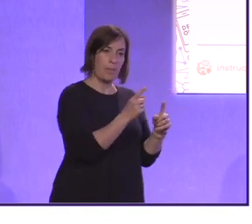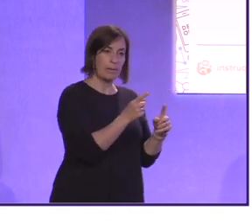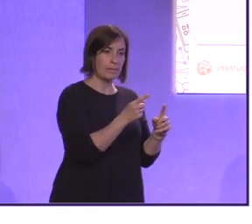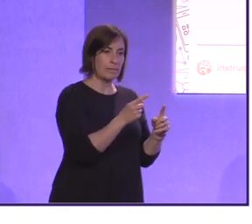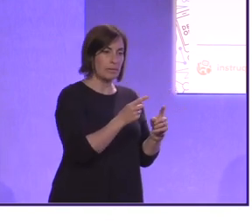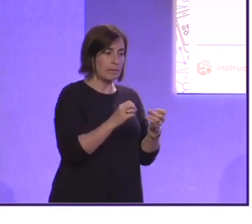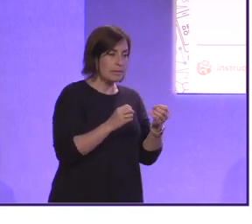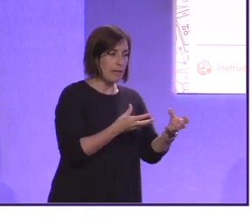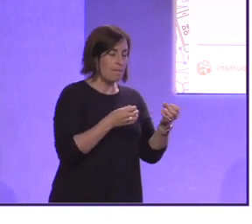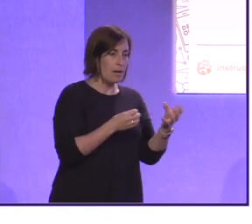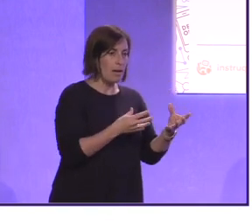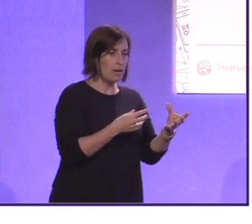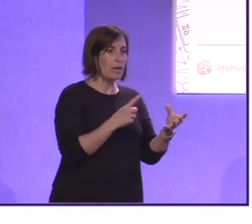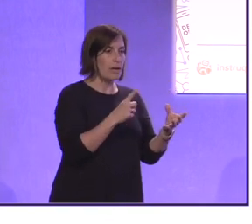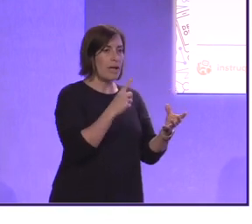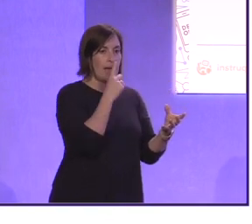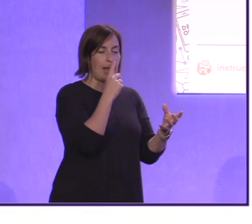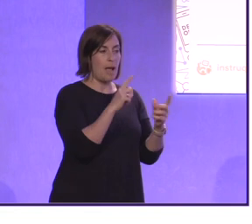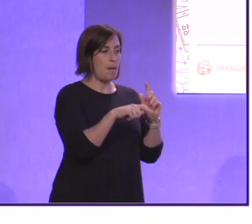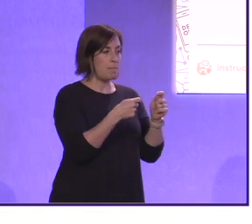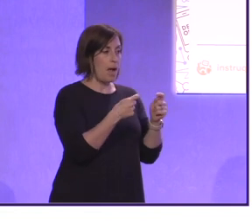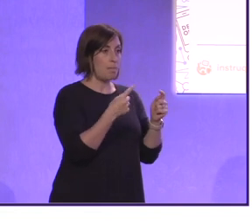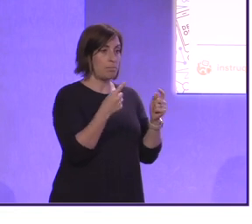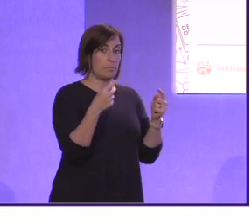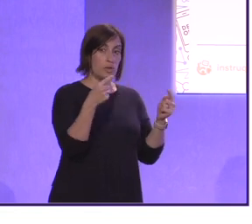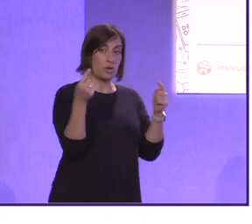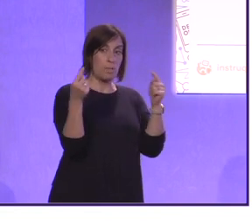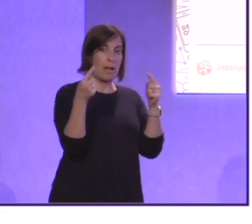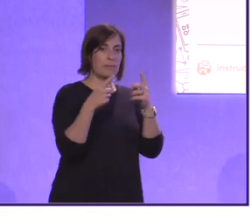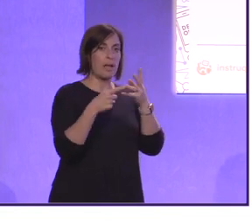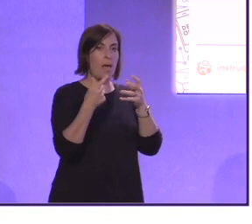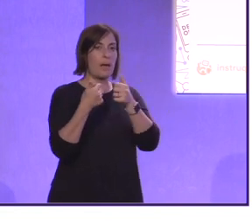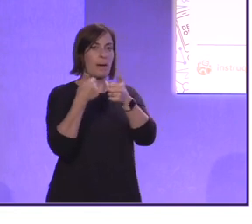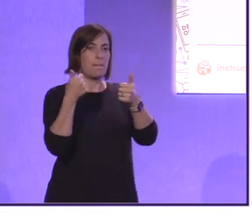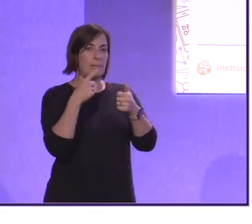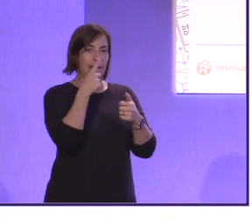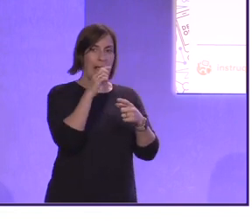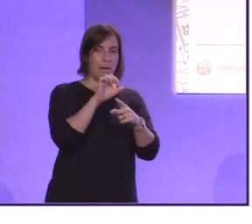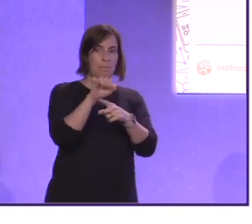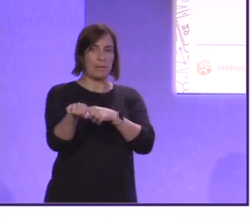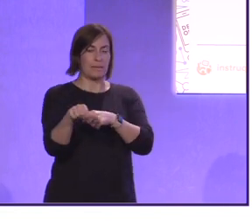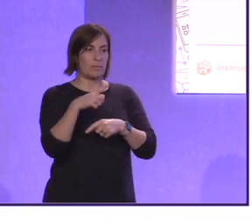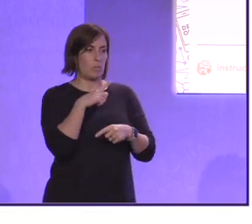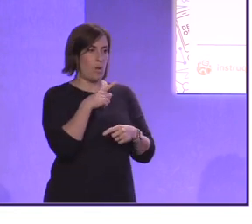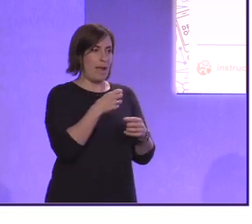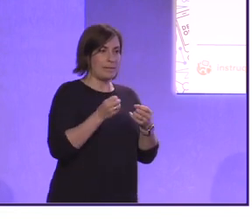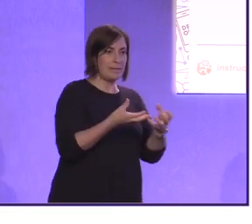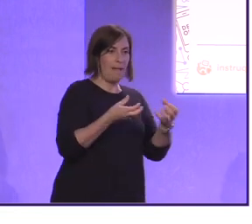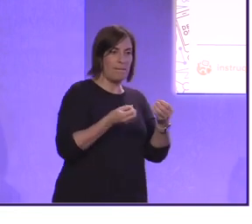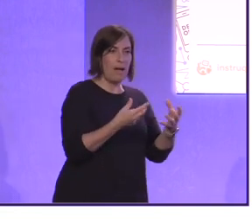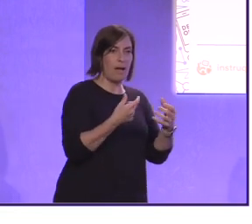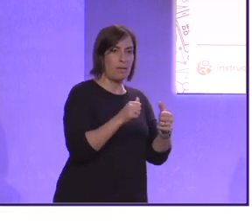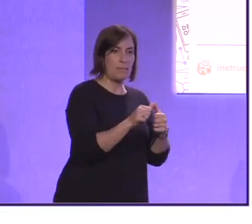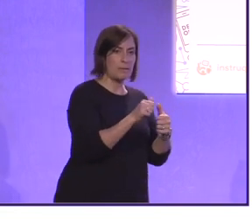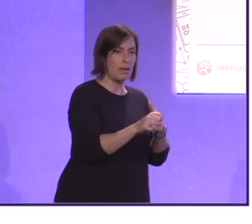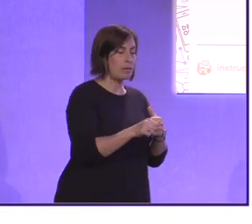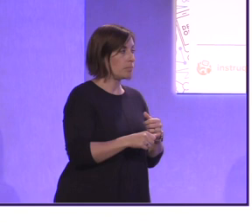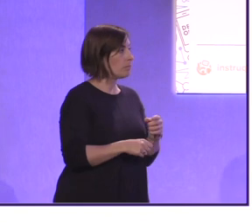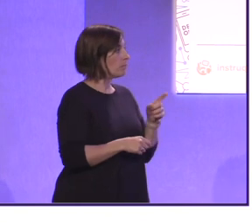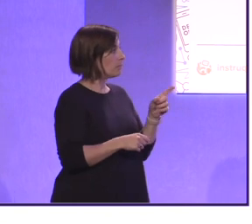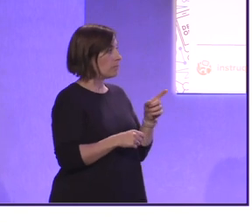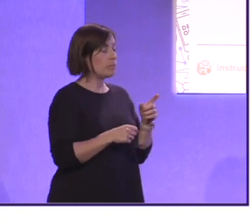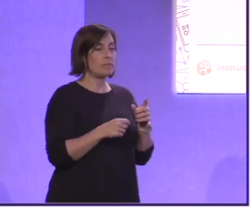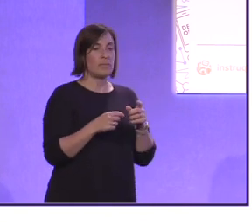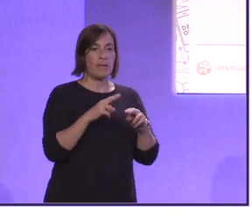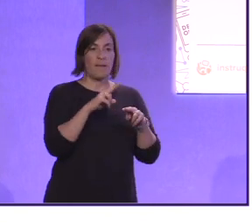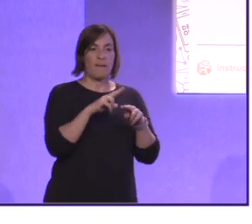is or can be a source of competitive advantage. Mm-hmm. To give a couple of examples, I guess. Yeah, so one of our clients, for example, it was a fintech